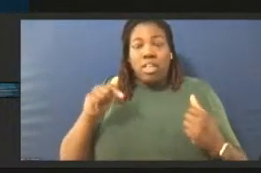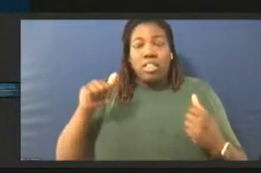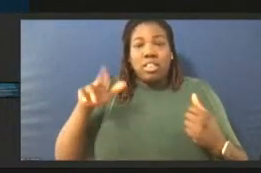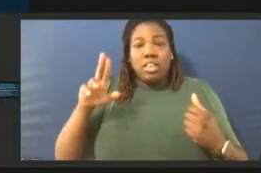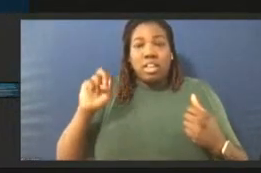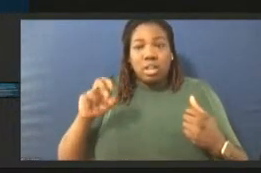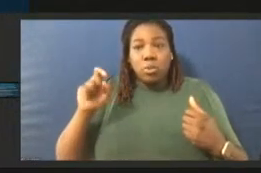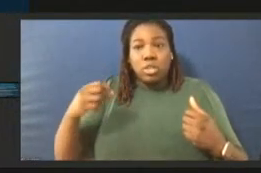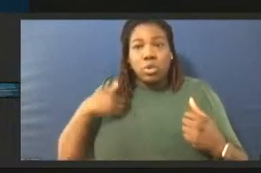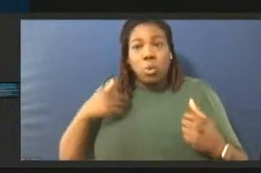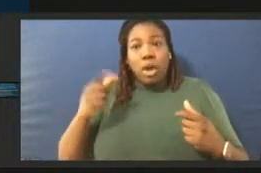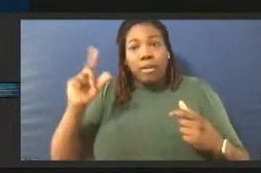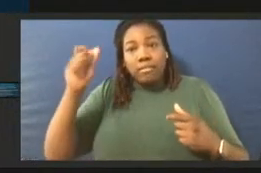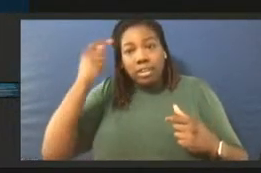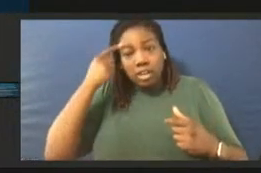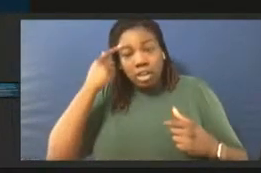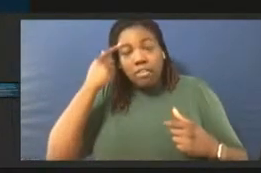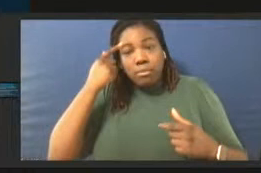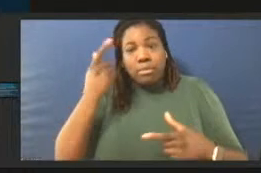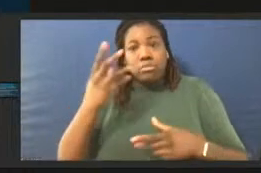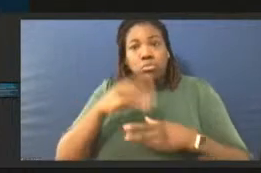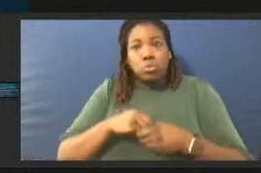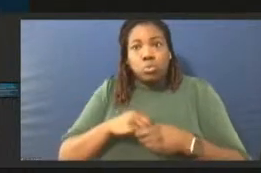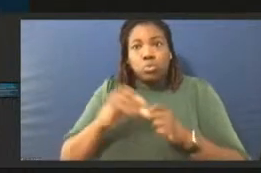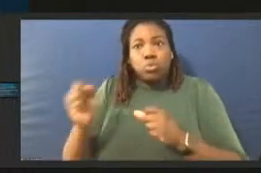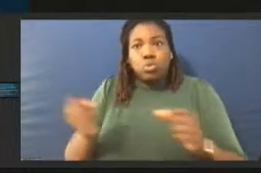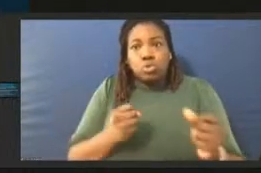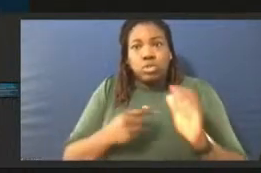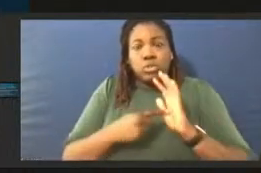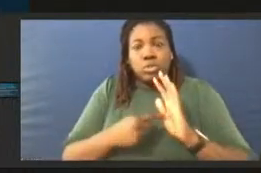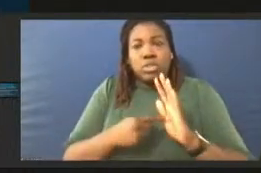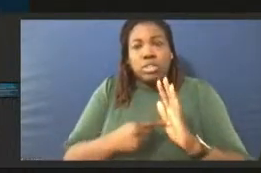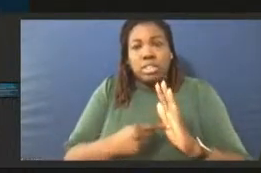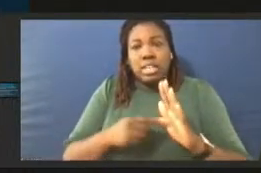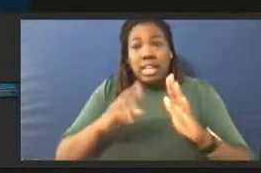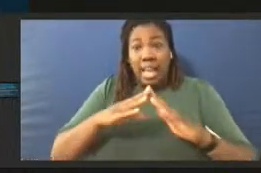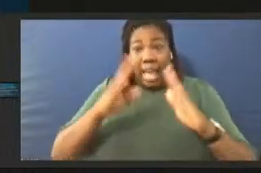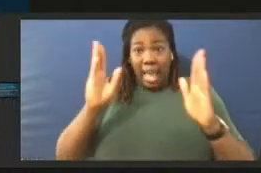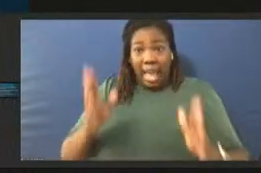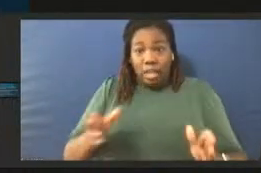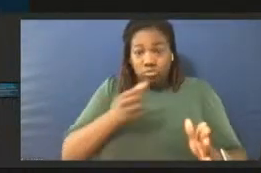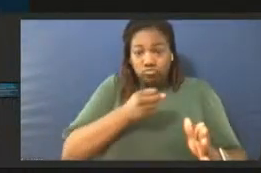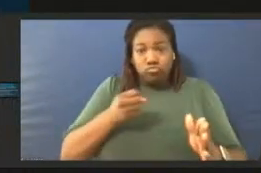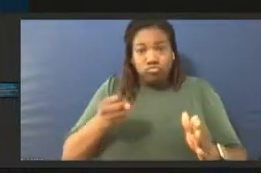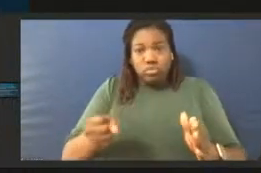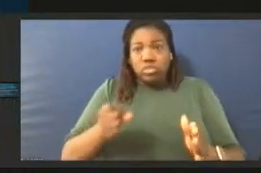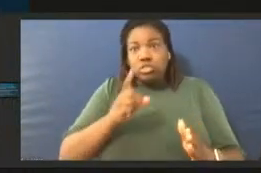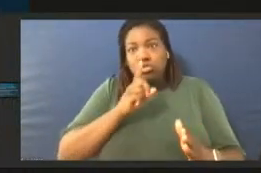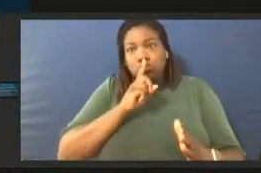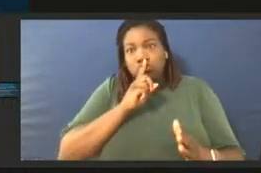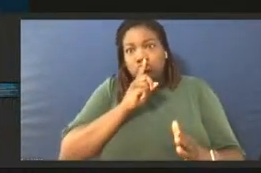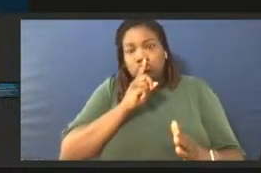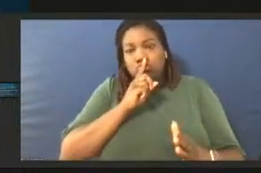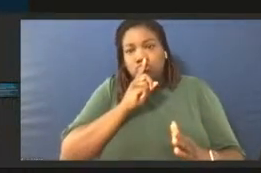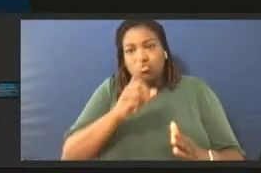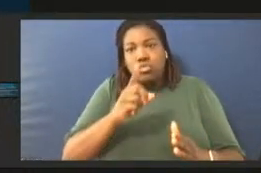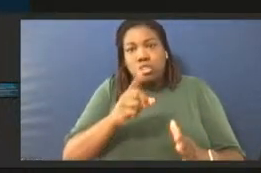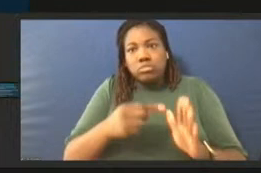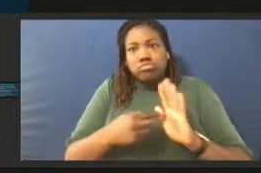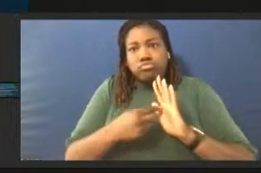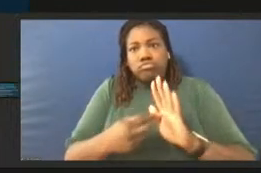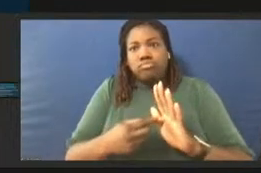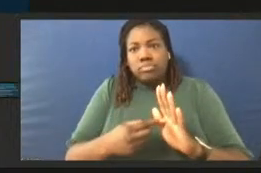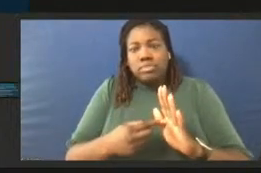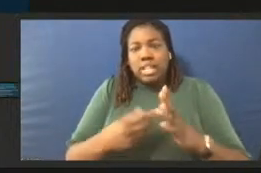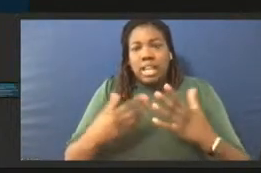of government be a part of those strategies. For example, housing is a very strong predictor of how healthy,